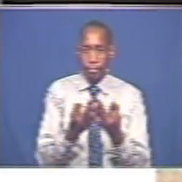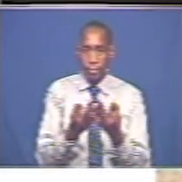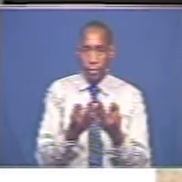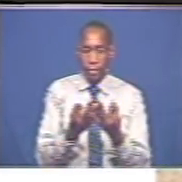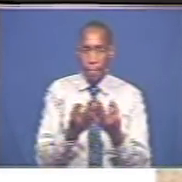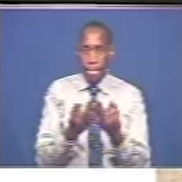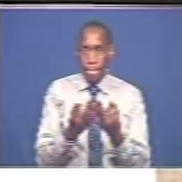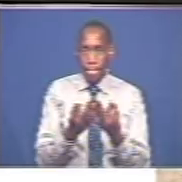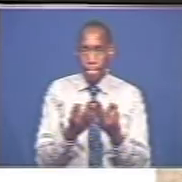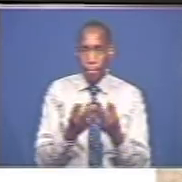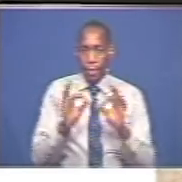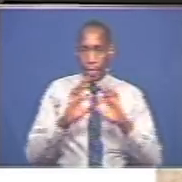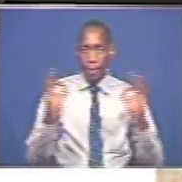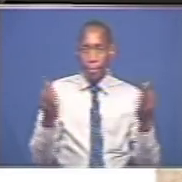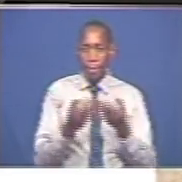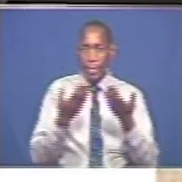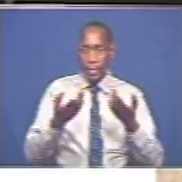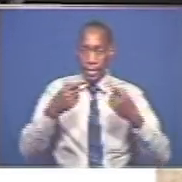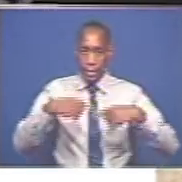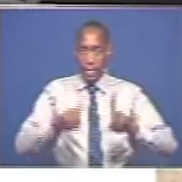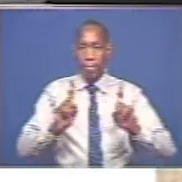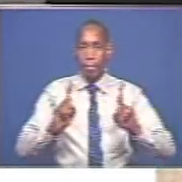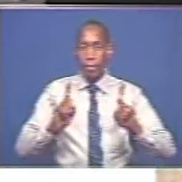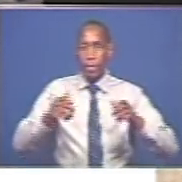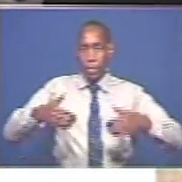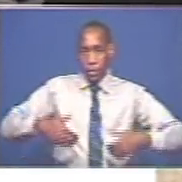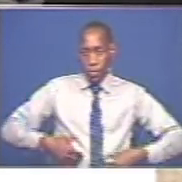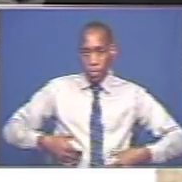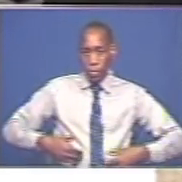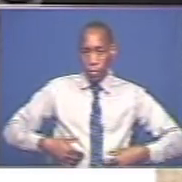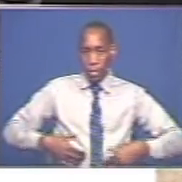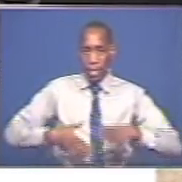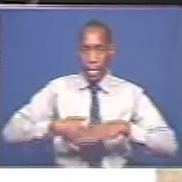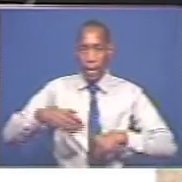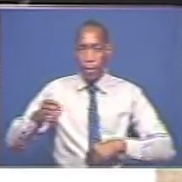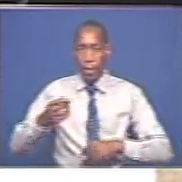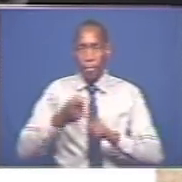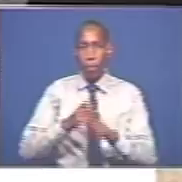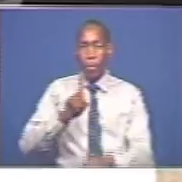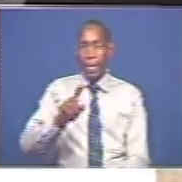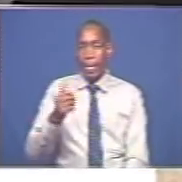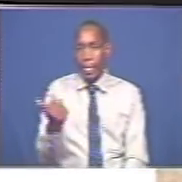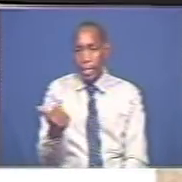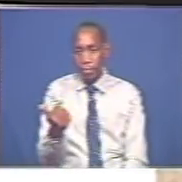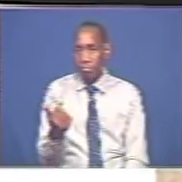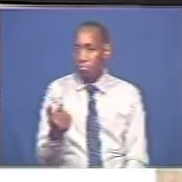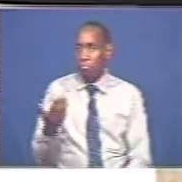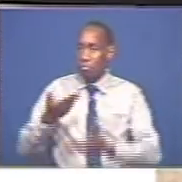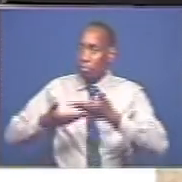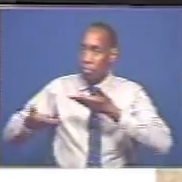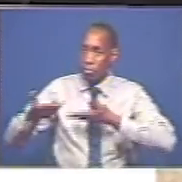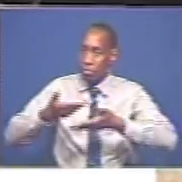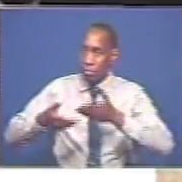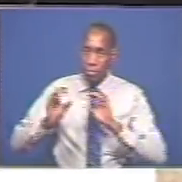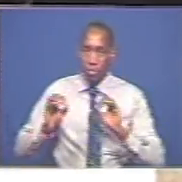into themselves. Mm-hmm. The millennials are away from each other. We don't talk to each other. It's a disconnected